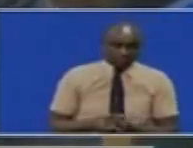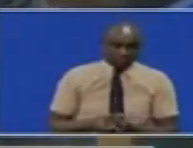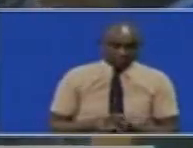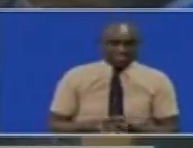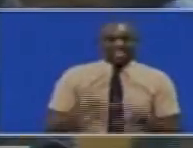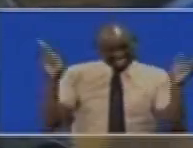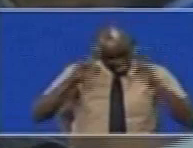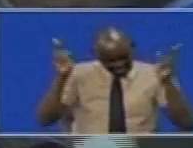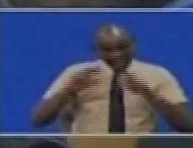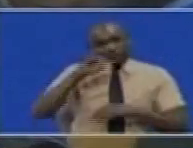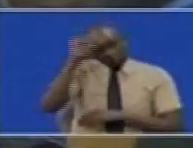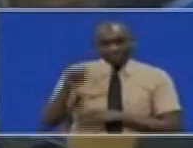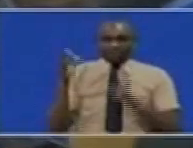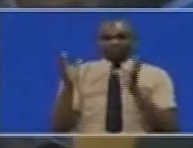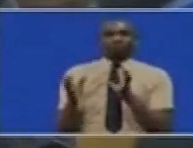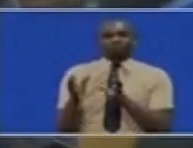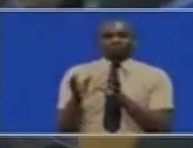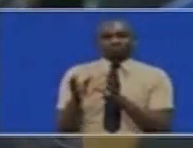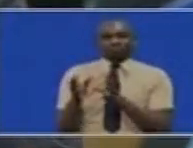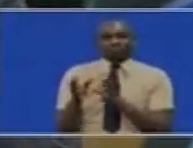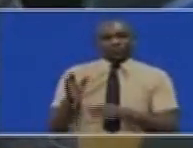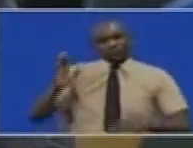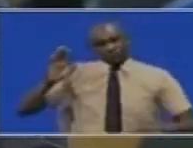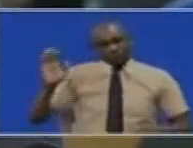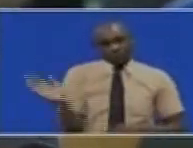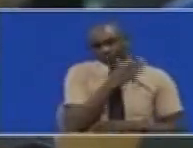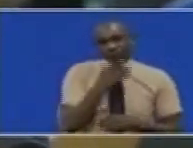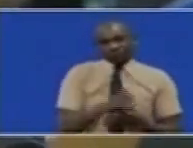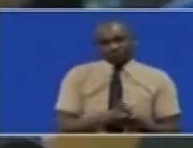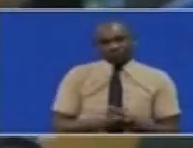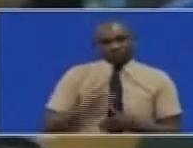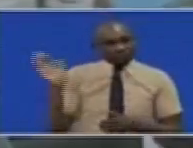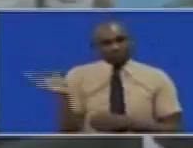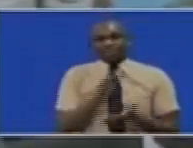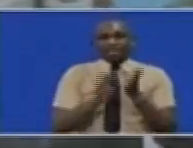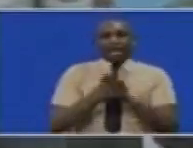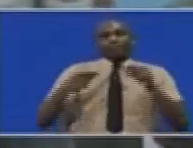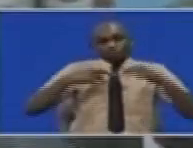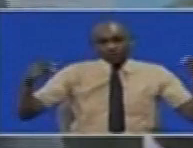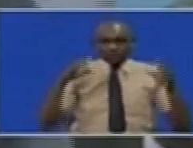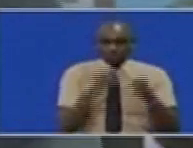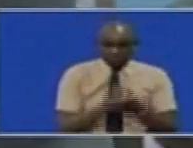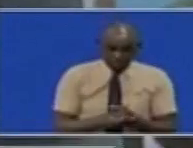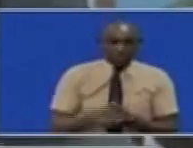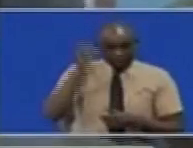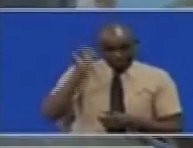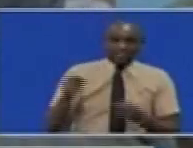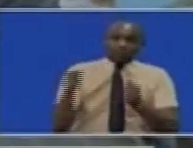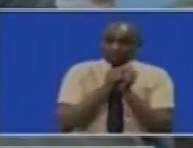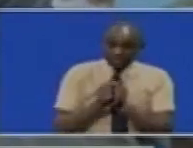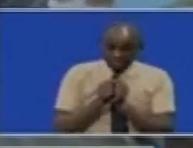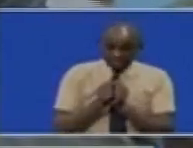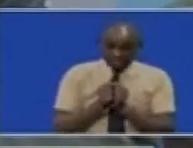ready to face the Jubilee as an expanding opposition. We must come together